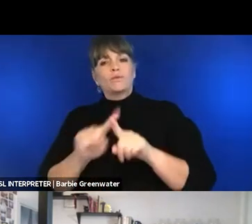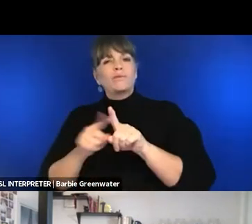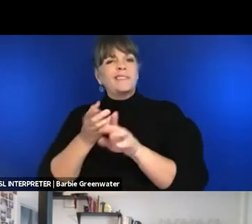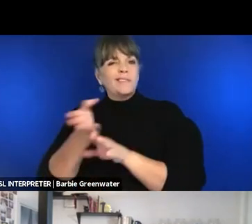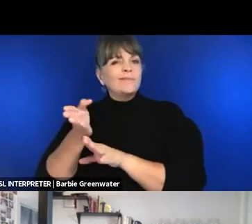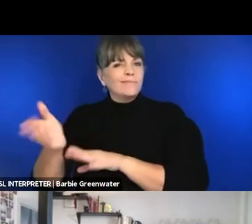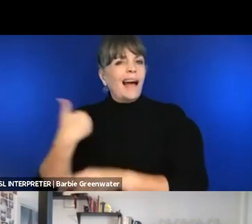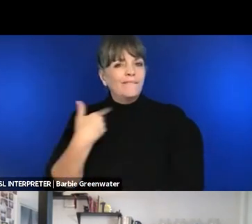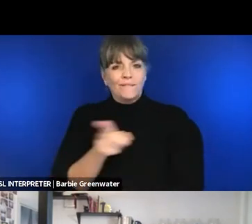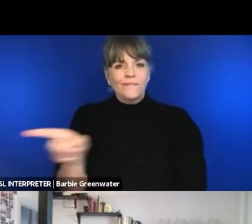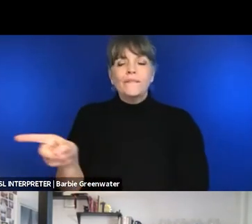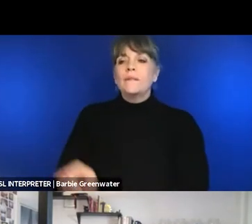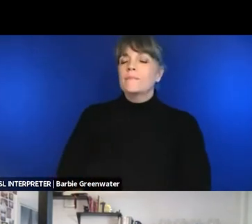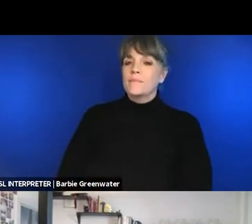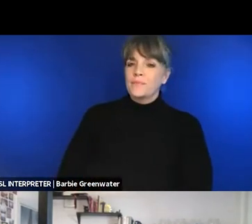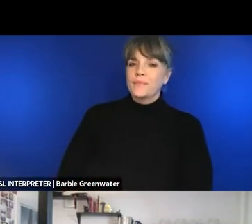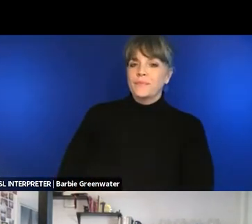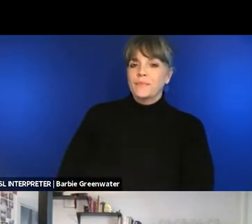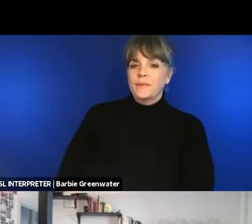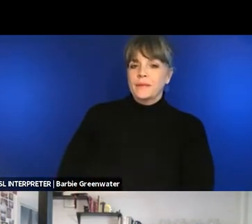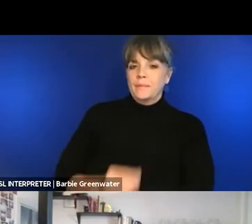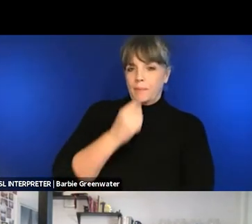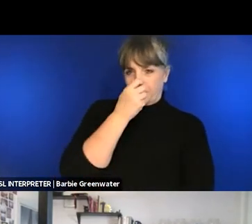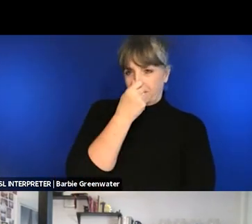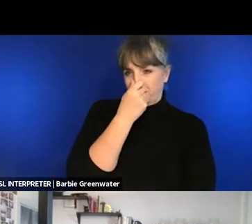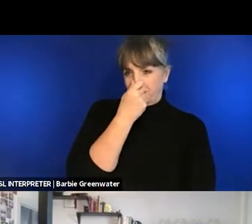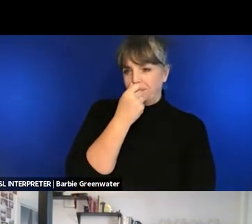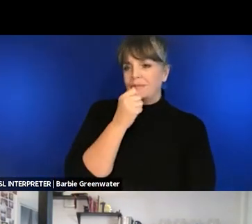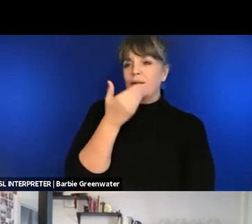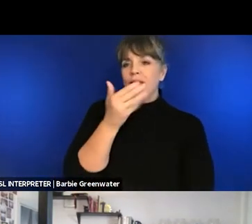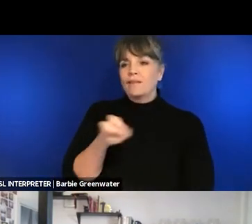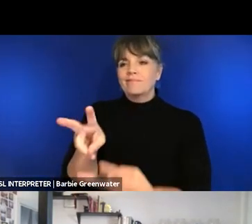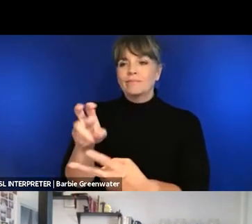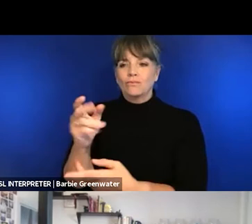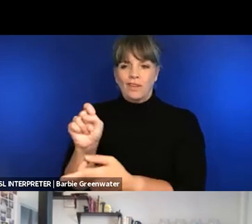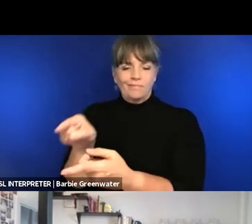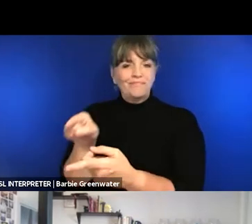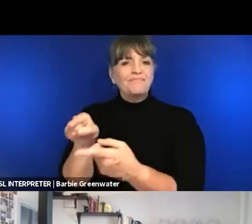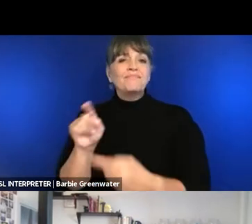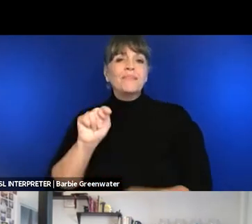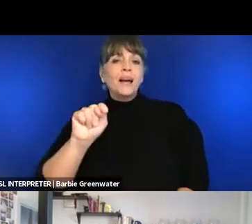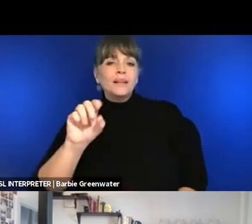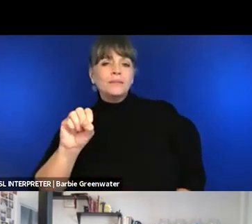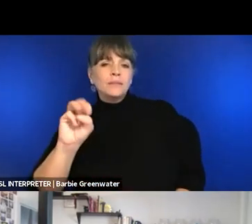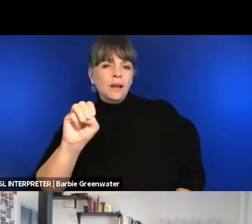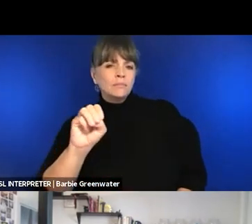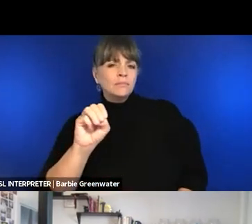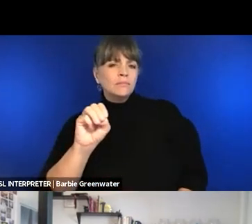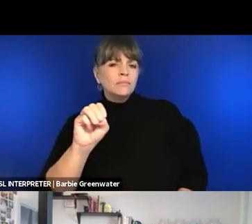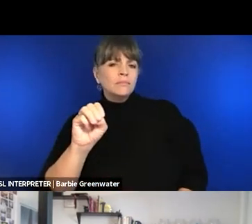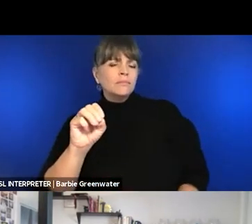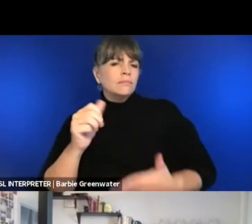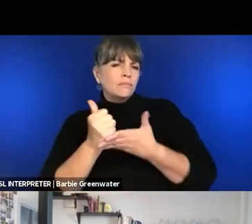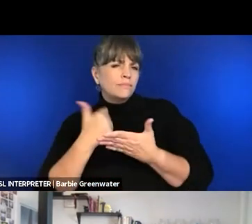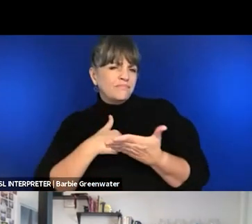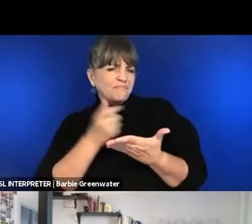Thank you, Michelle. And thanks, Natasha, for posting that in the chat. Now, Tom, just so that we get an understanding of audio description,